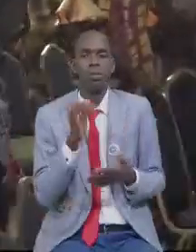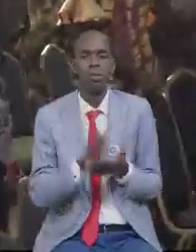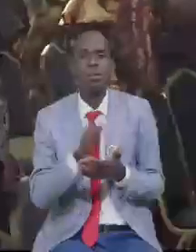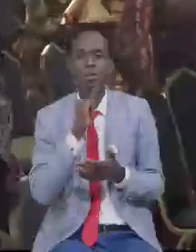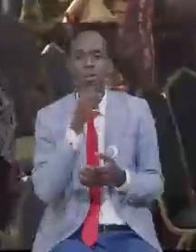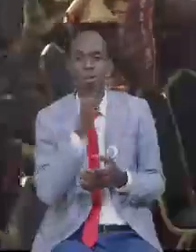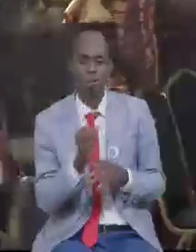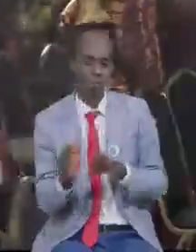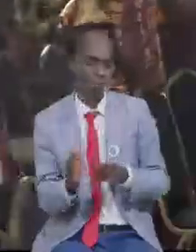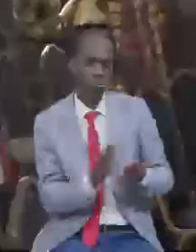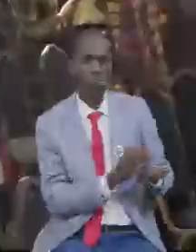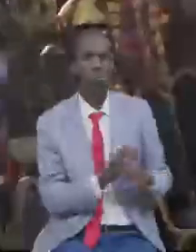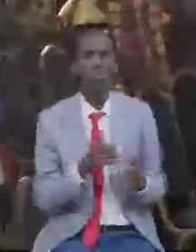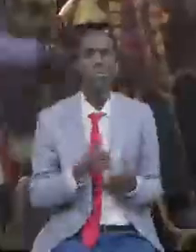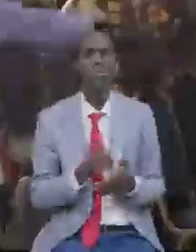song.